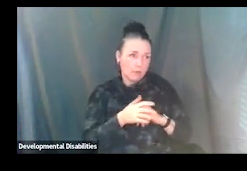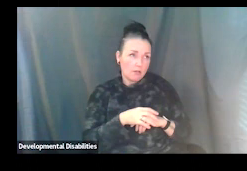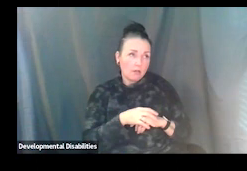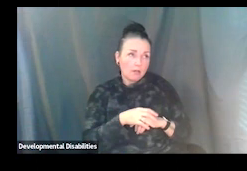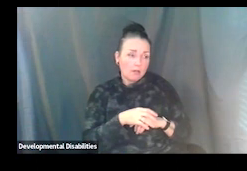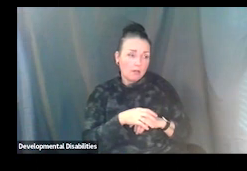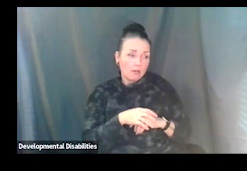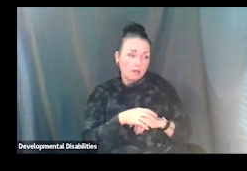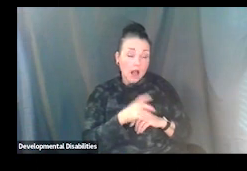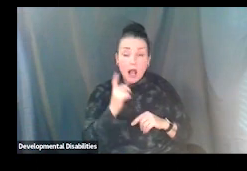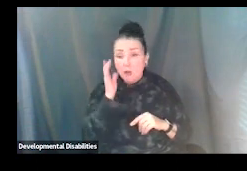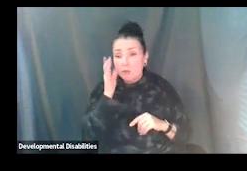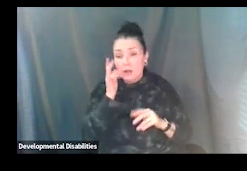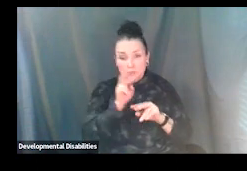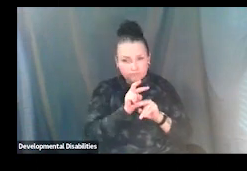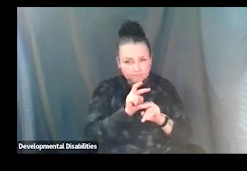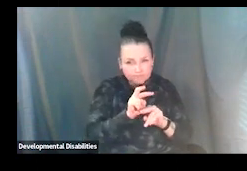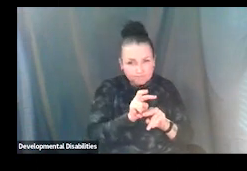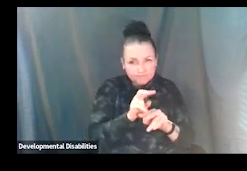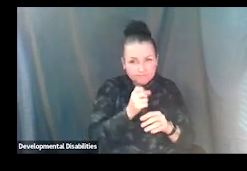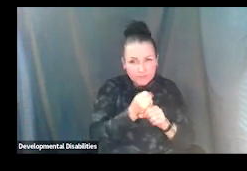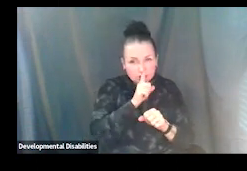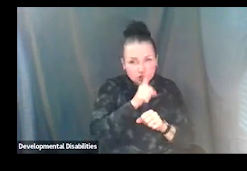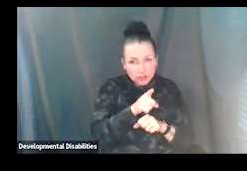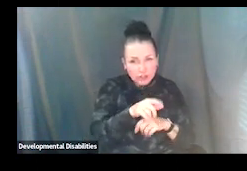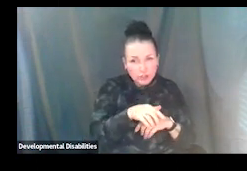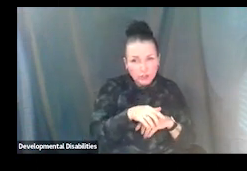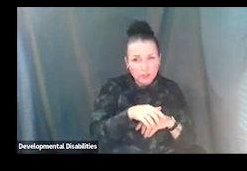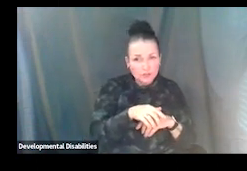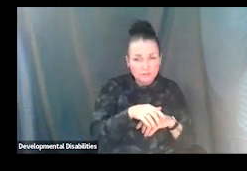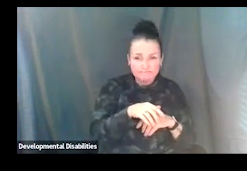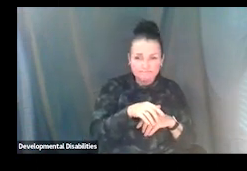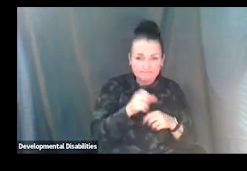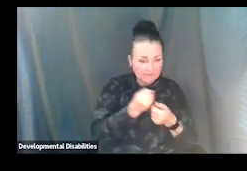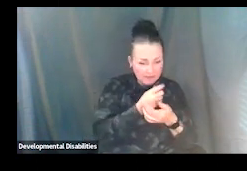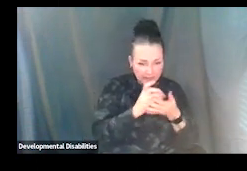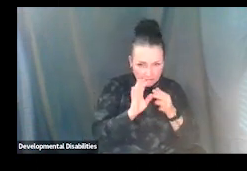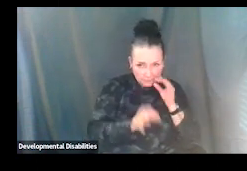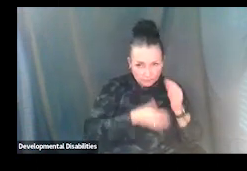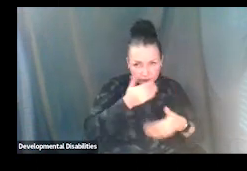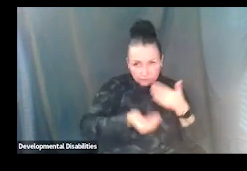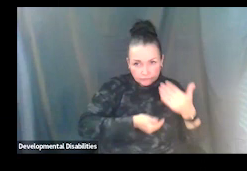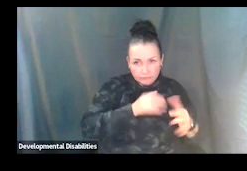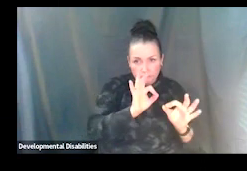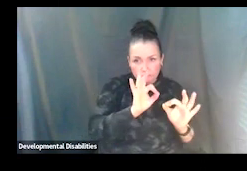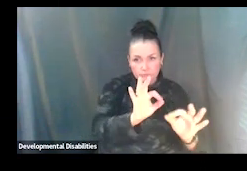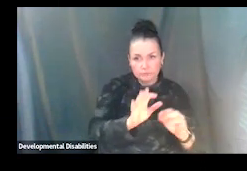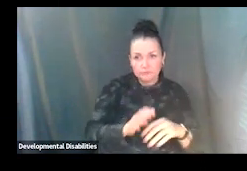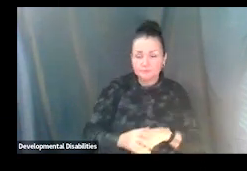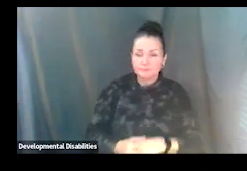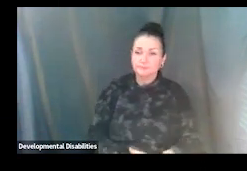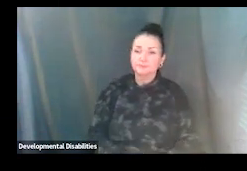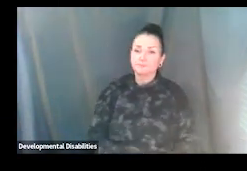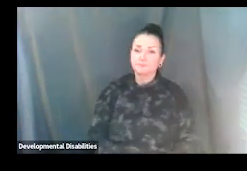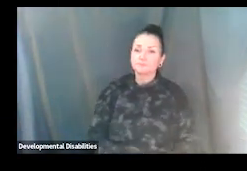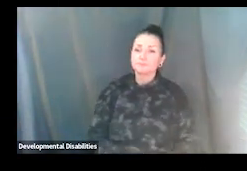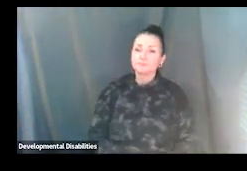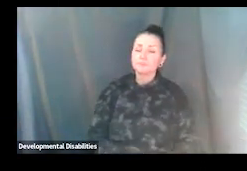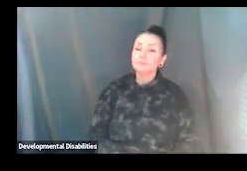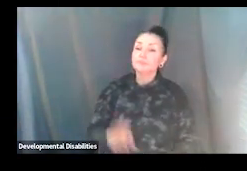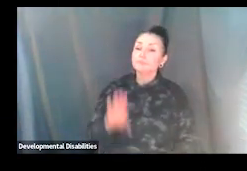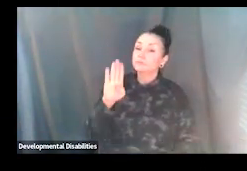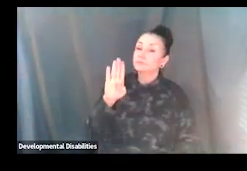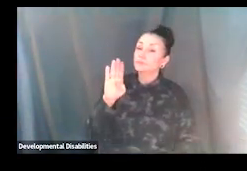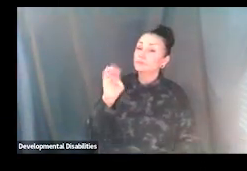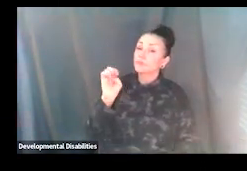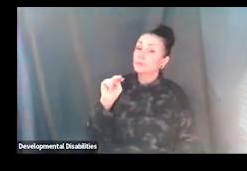be closely monitored, and we'll keep an eye and see how it goes. Yeah, well, that's great that it worked out that way. Yes. Okay, so Ben, do you want to